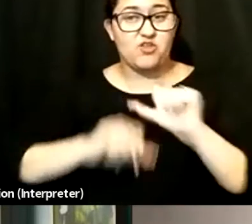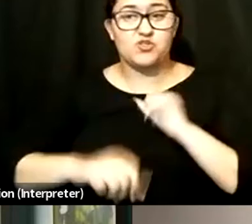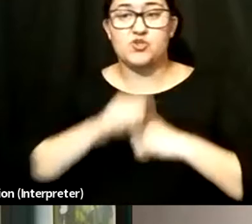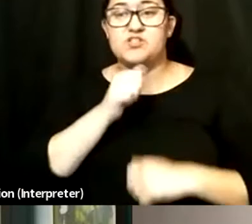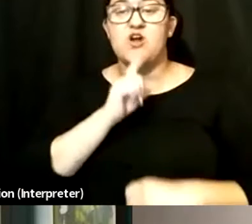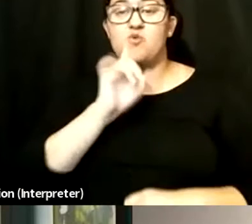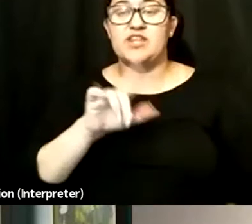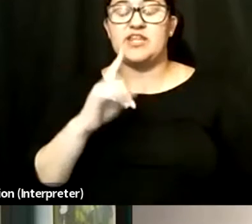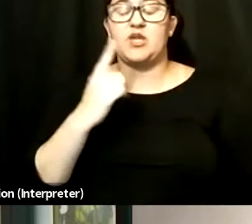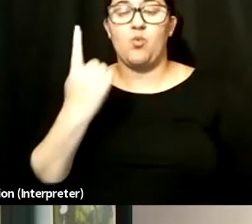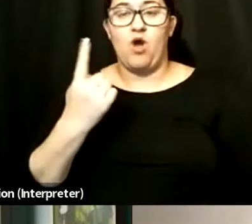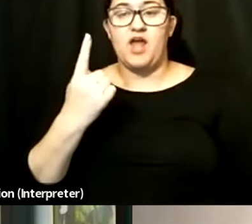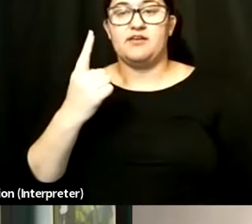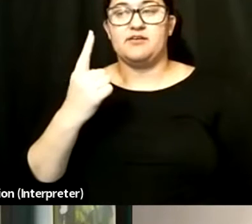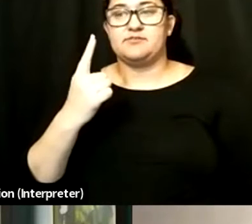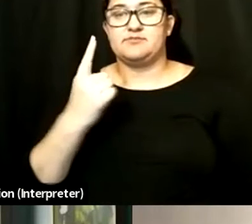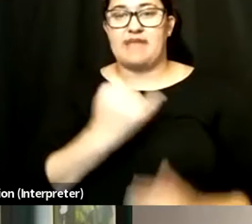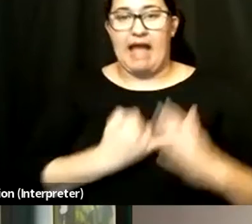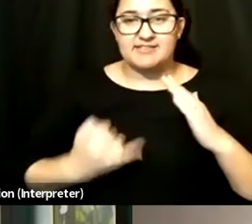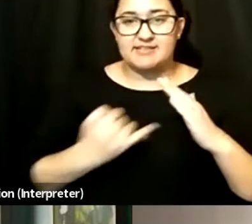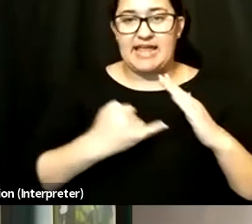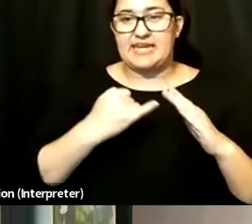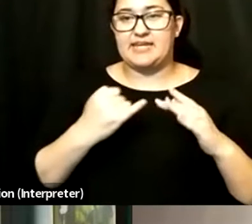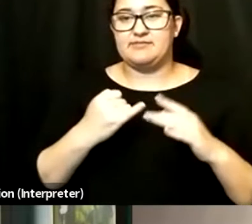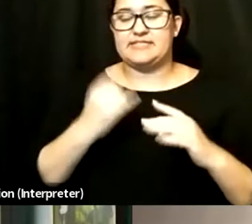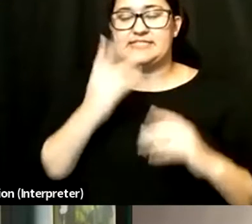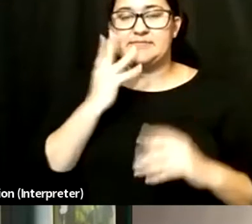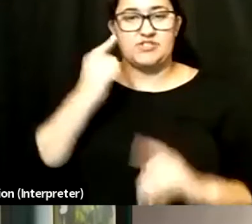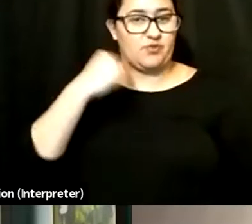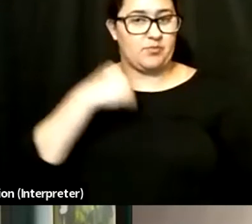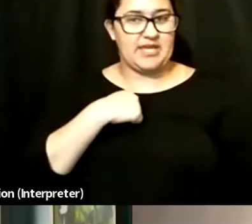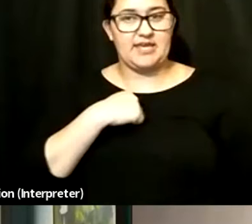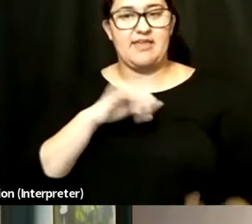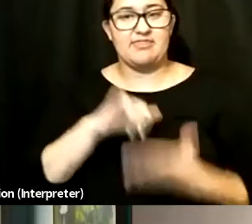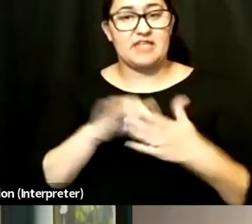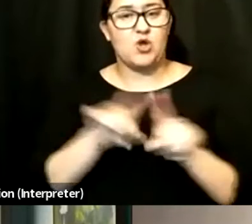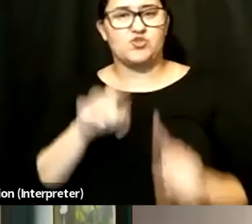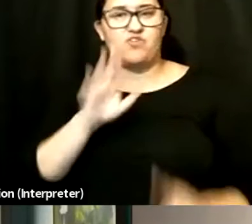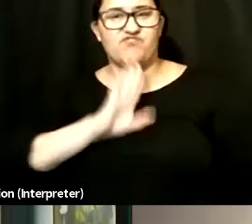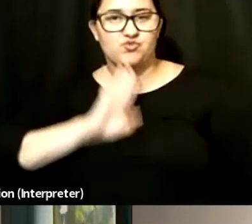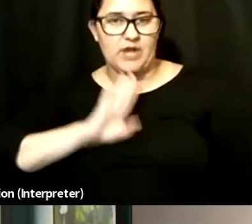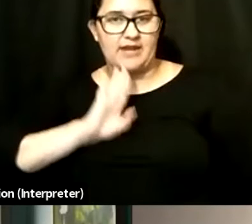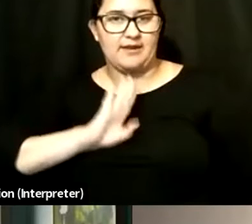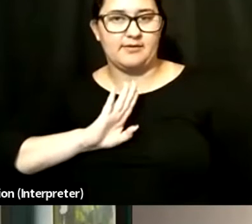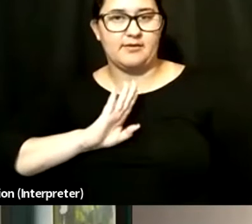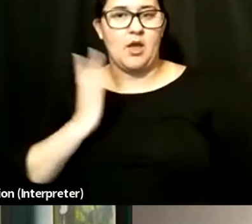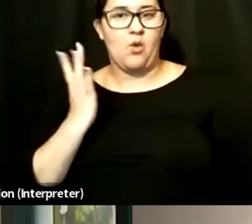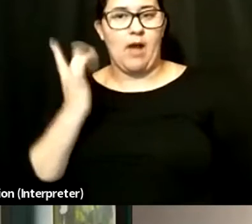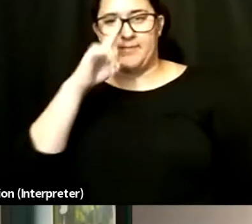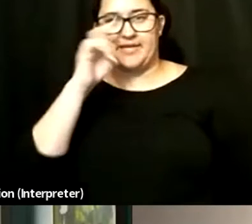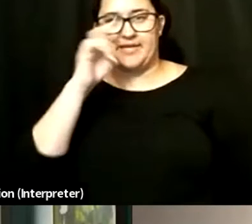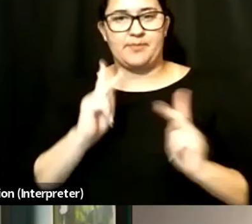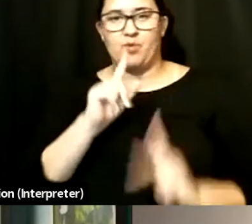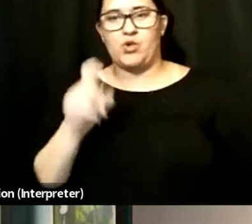one isolated incident for me. And that's what's also frustrating about people questioning it. You know, at this